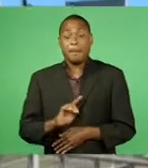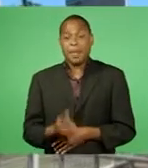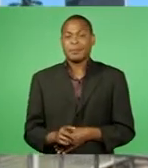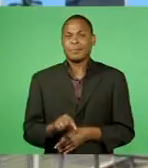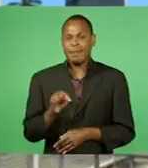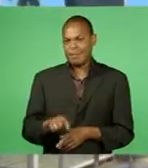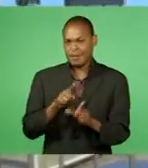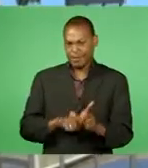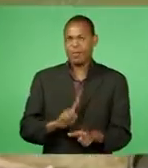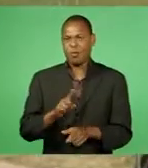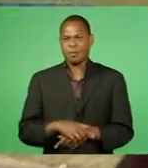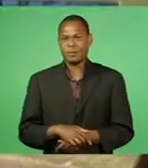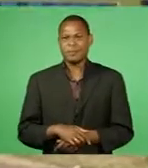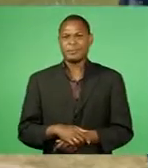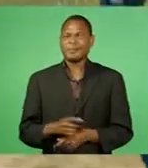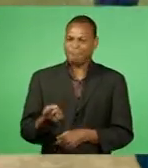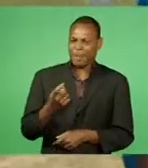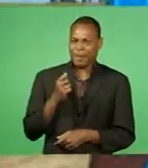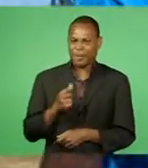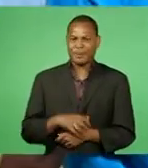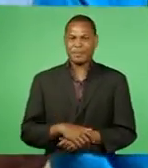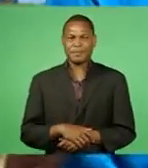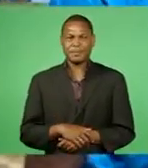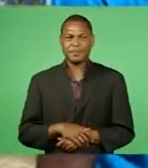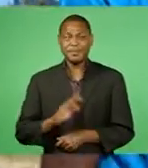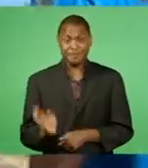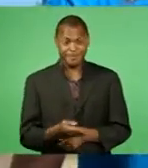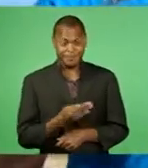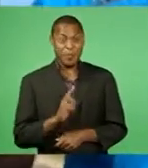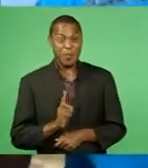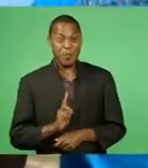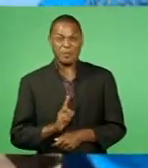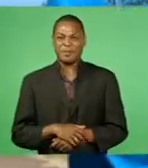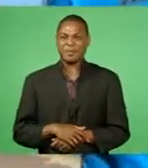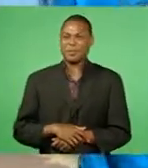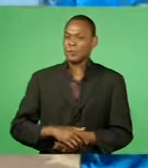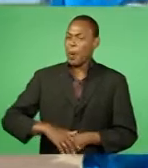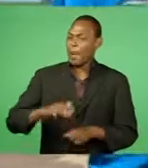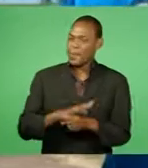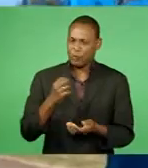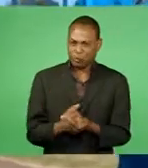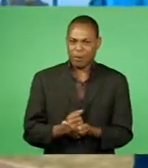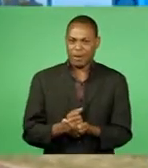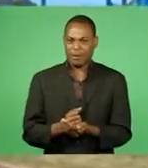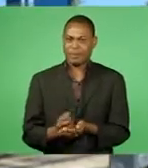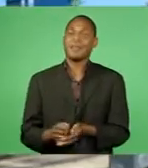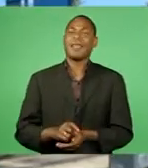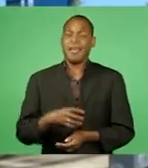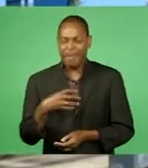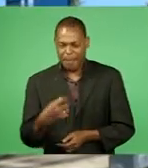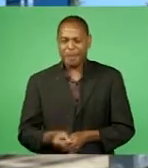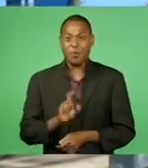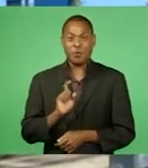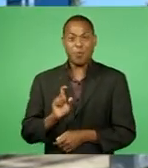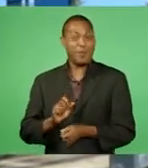changed my mind, made that turning point. Tuinambewa is putting in the hard yards to ensure he reaches the Coke Games. I had to